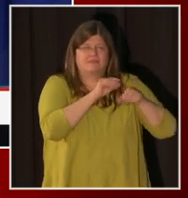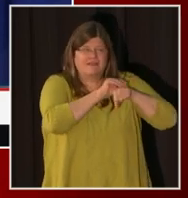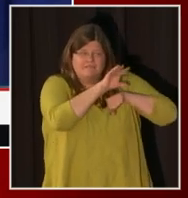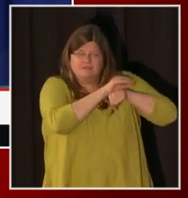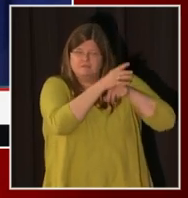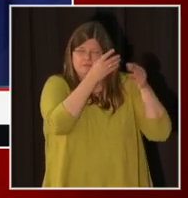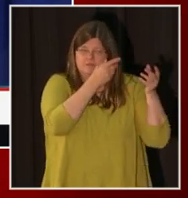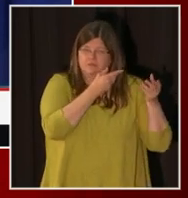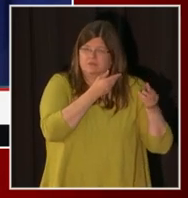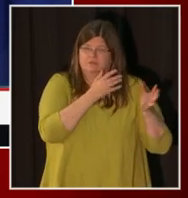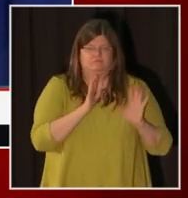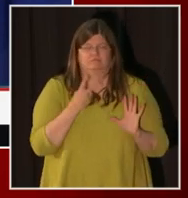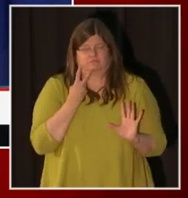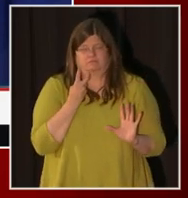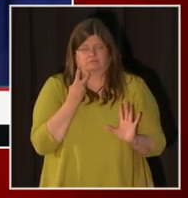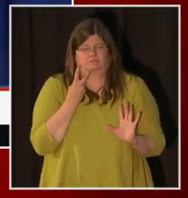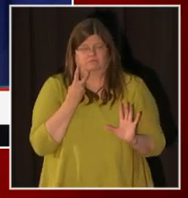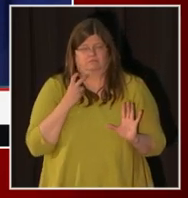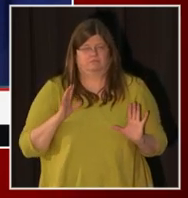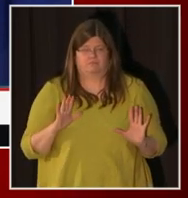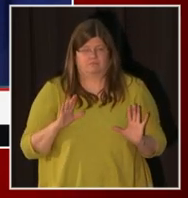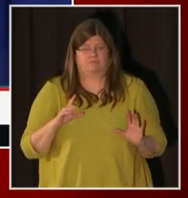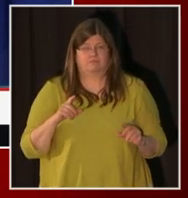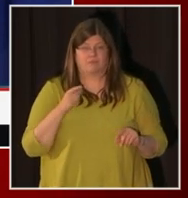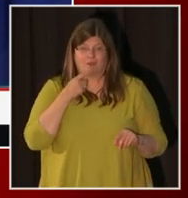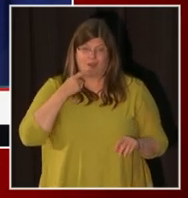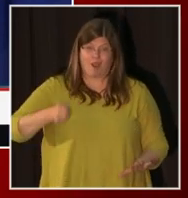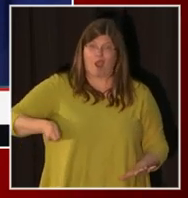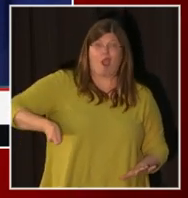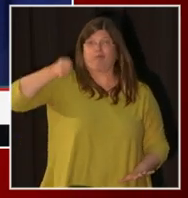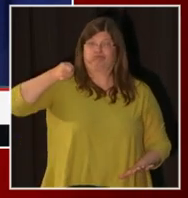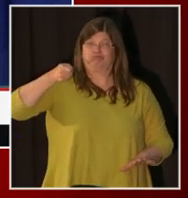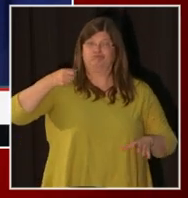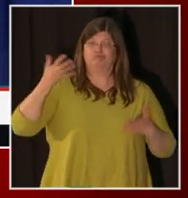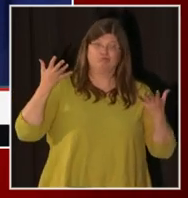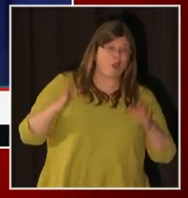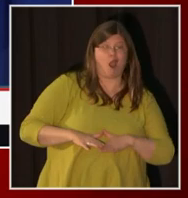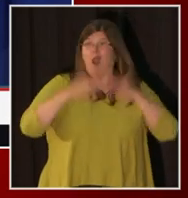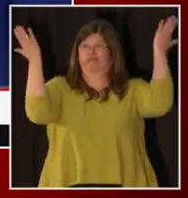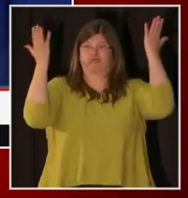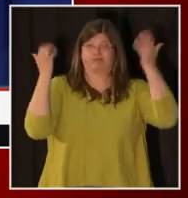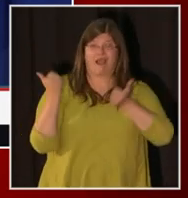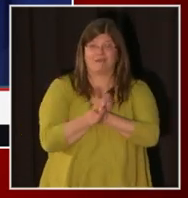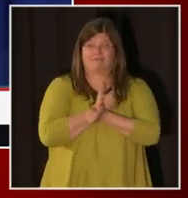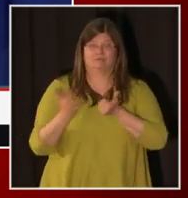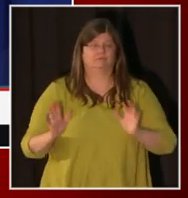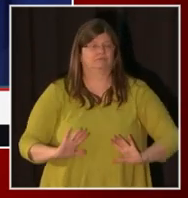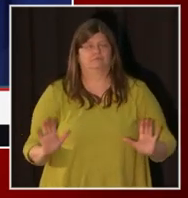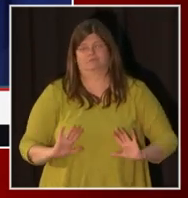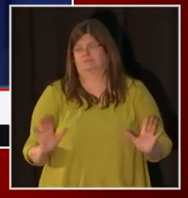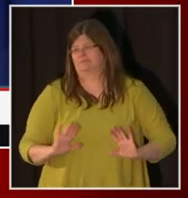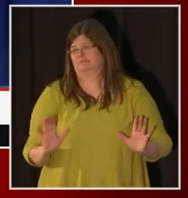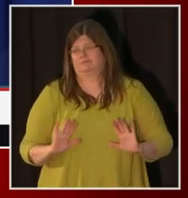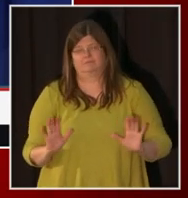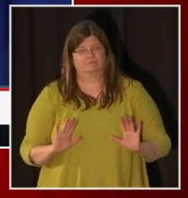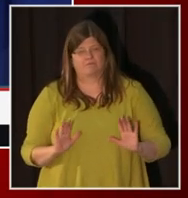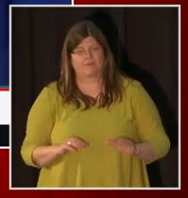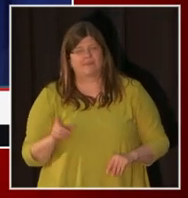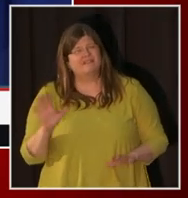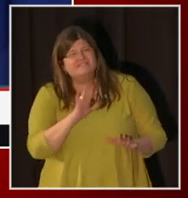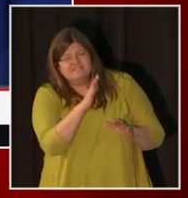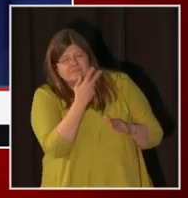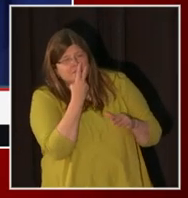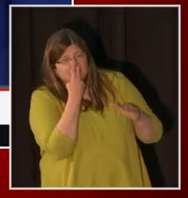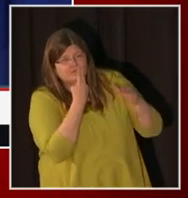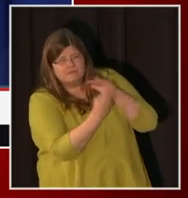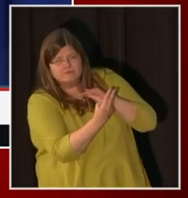we're going to have a light switch and everything goes back as normal. Do you have any prediction as to when this might